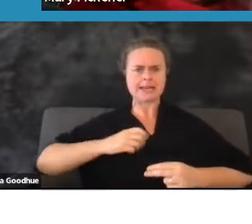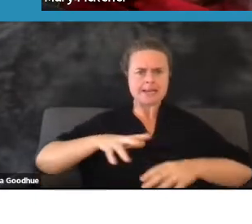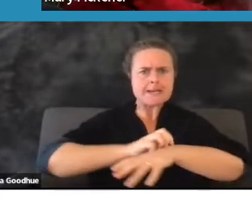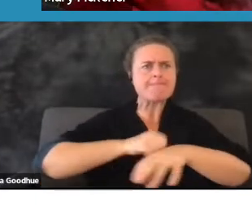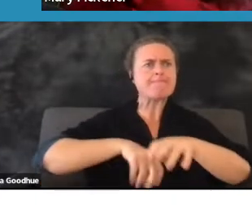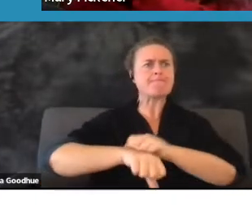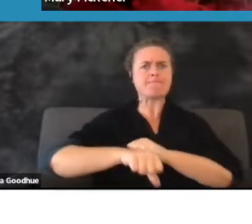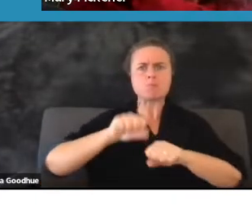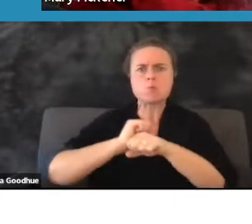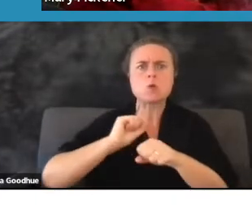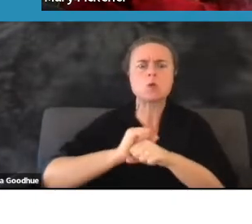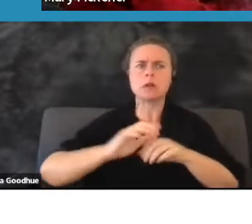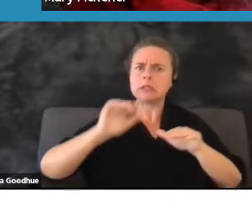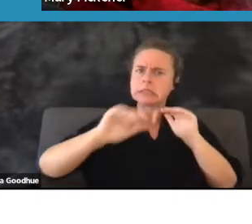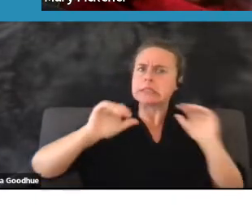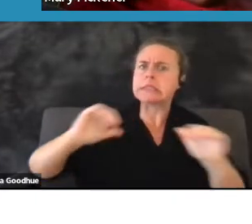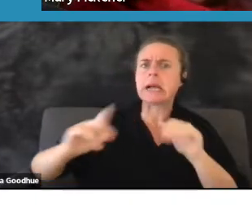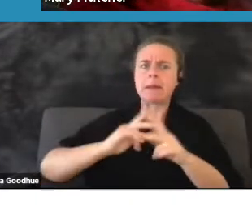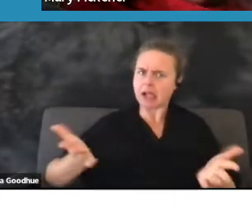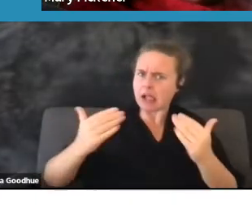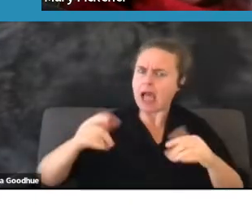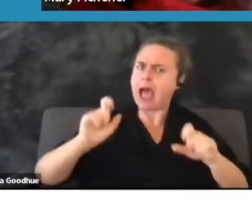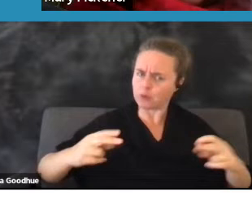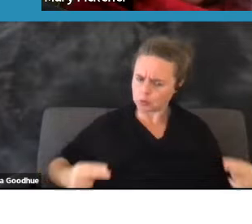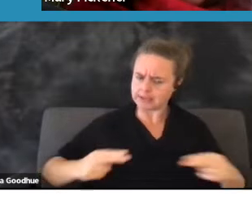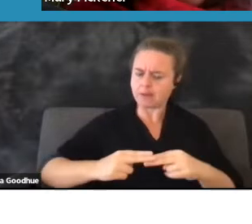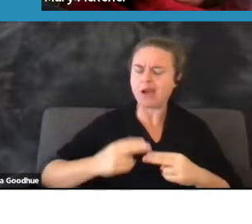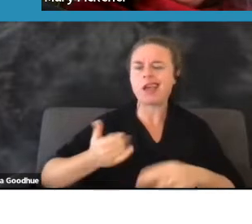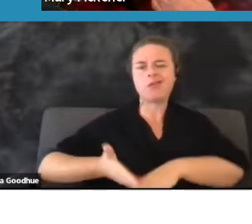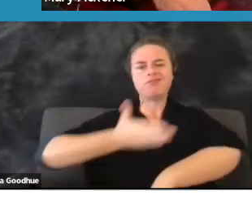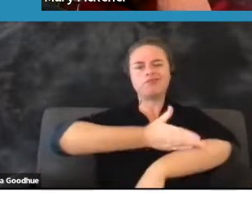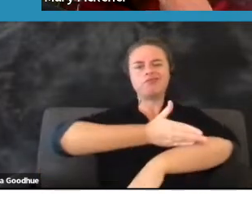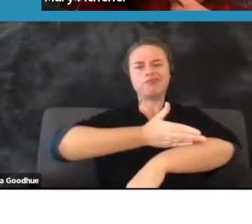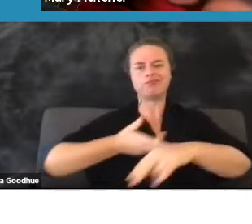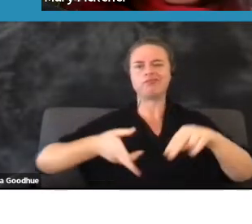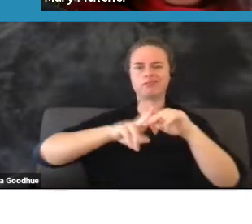case. And, designated driver is another thing that's been a great success.